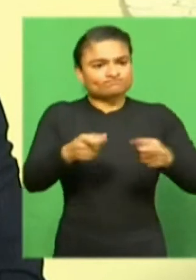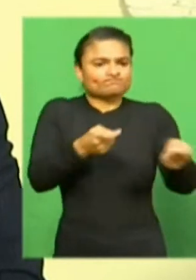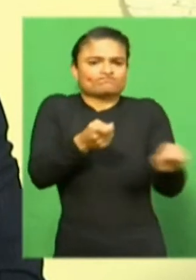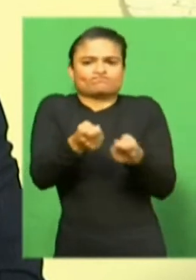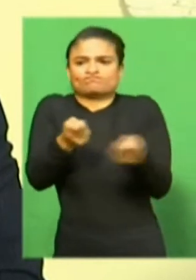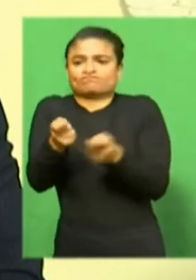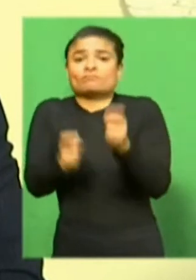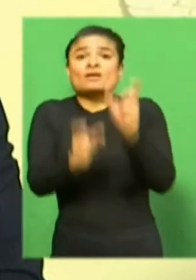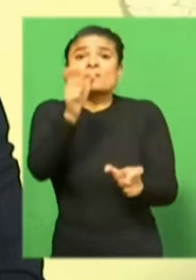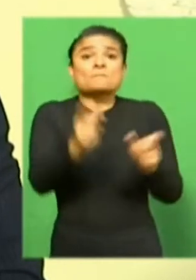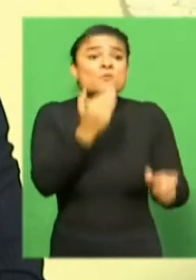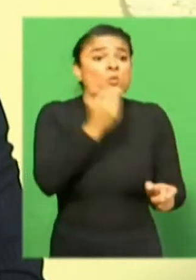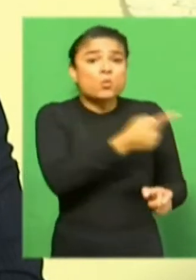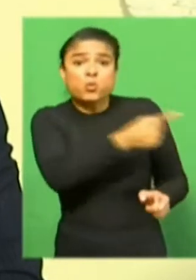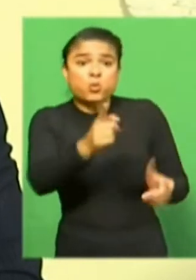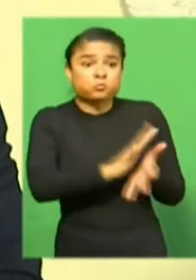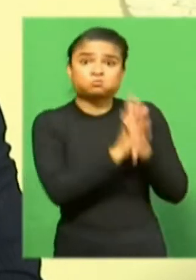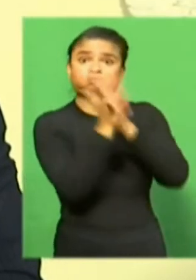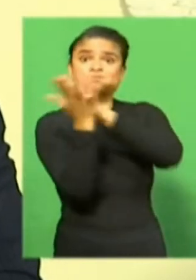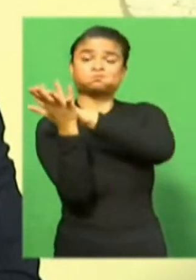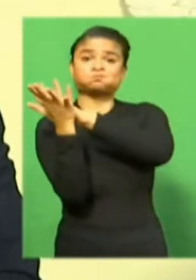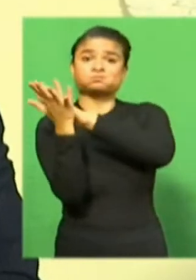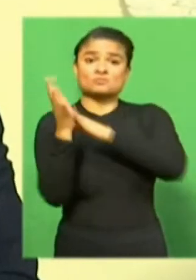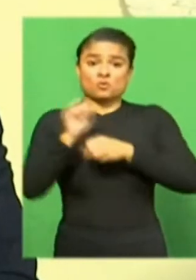the pandemic and the unrest.